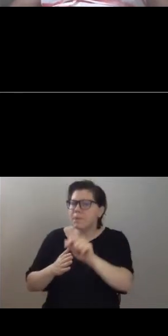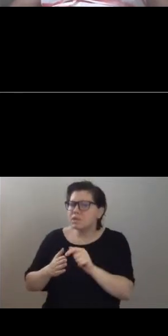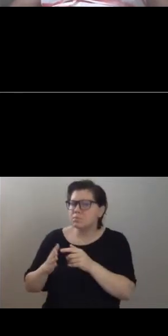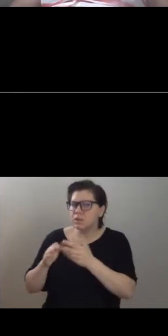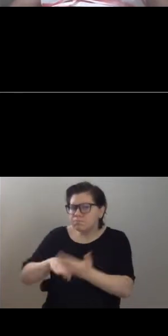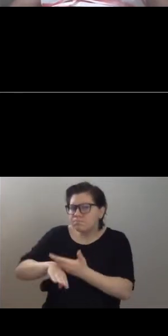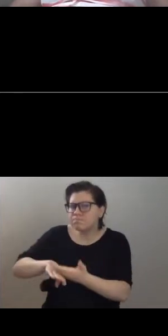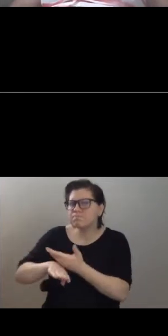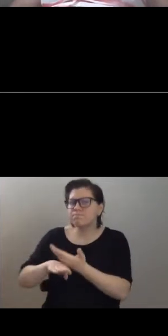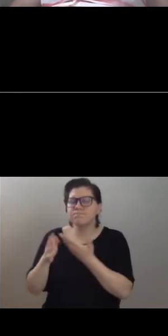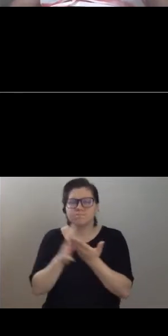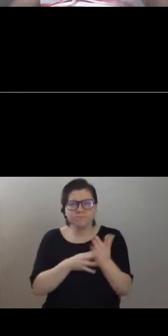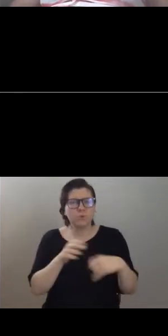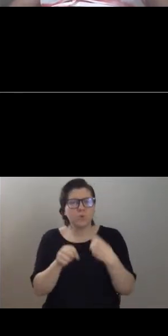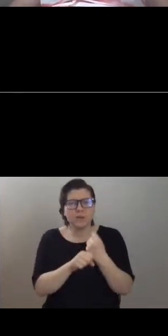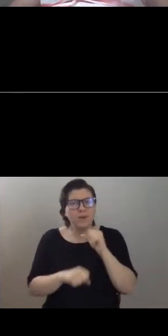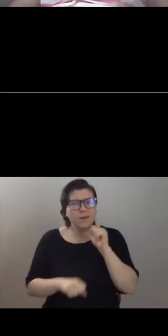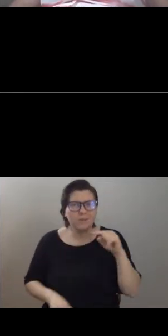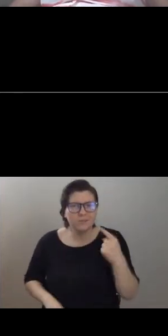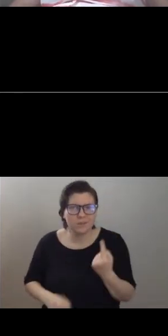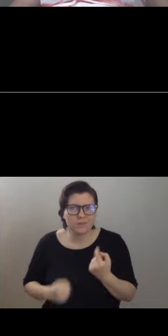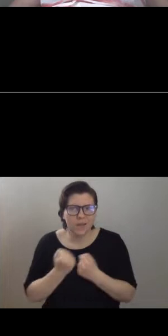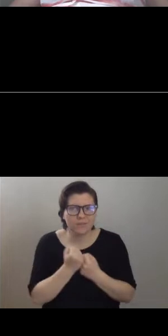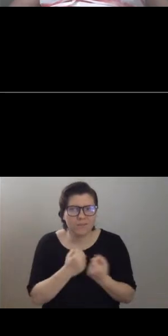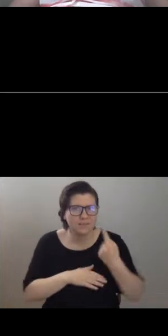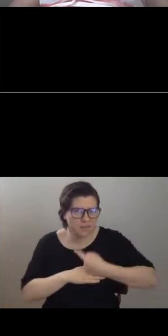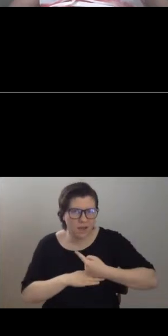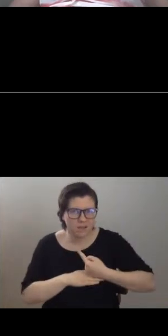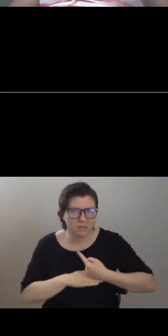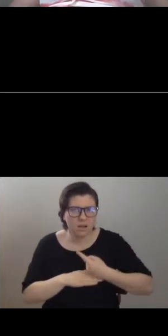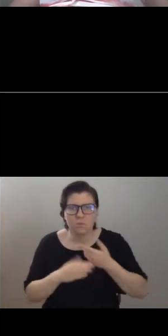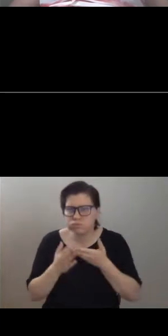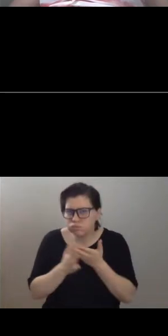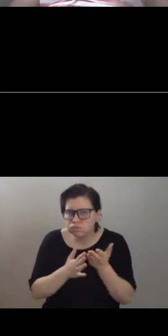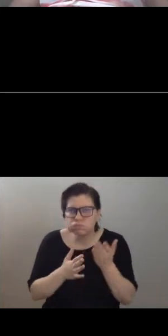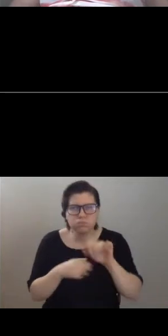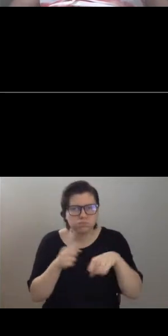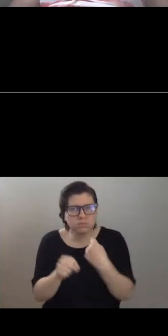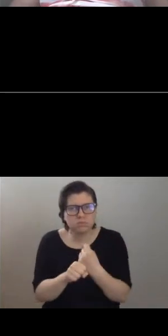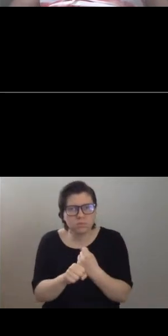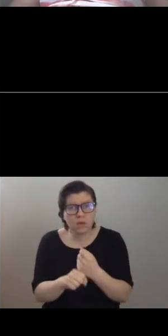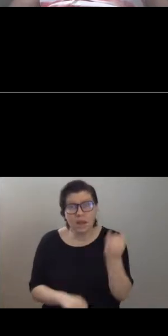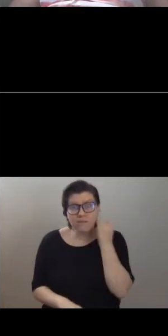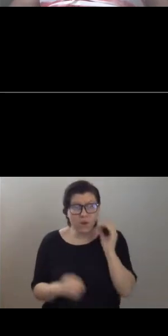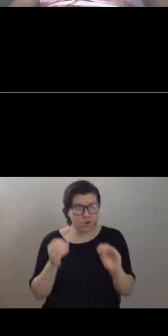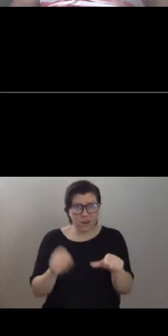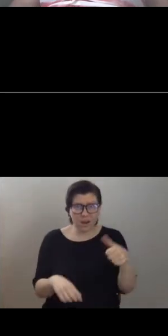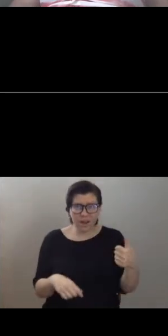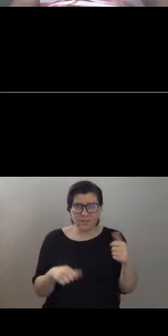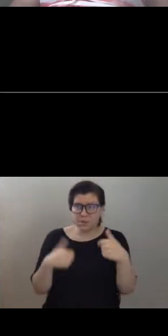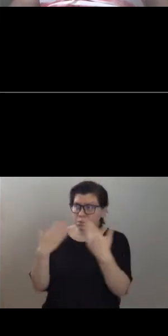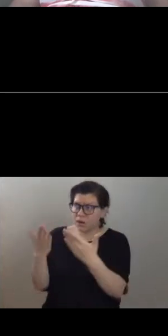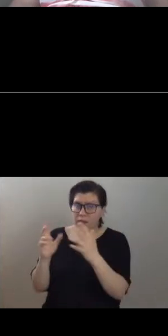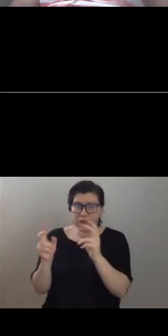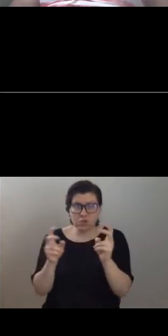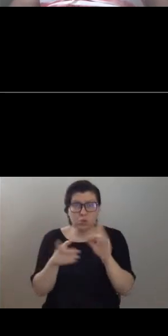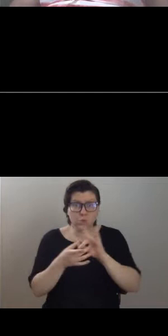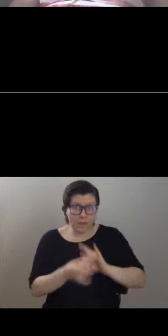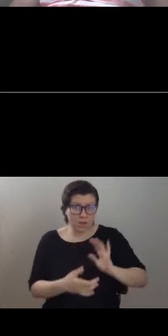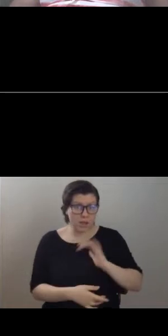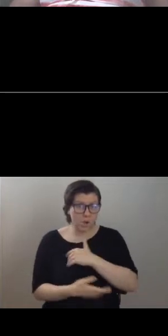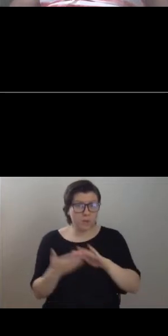year, not just on advocacy days. And if no one else brings up issues that concern our community, who